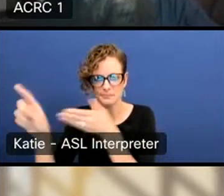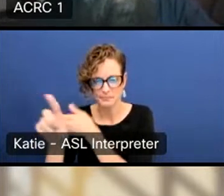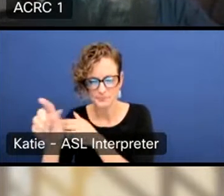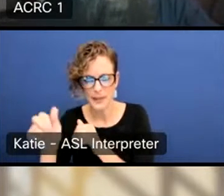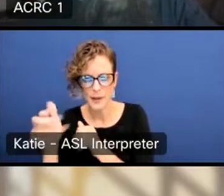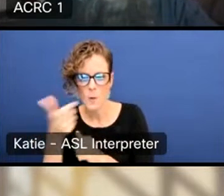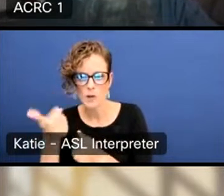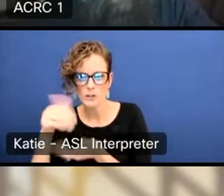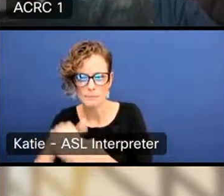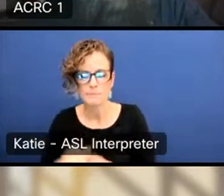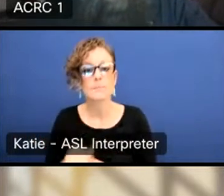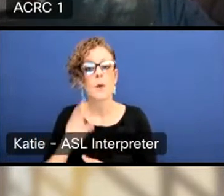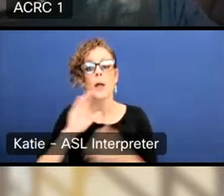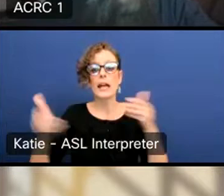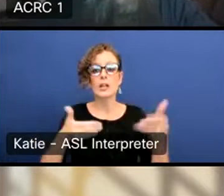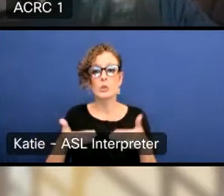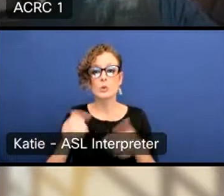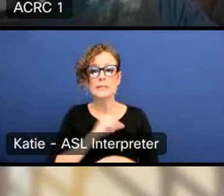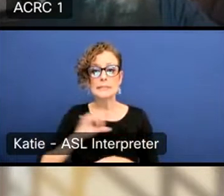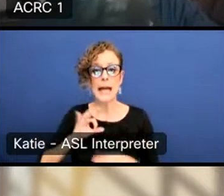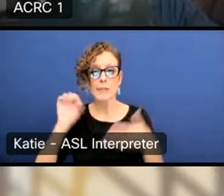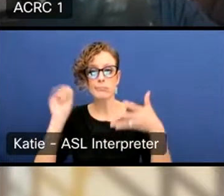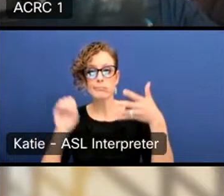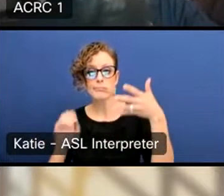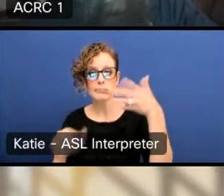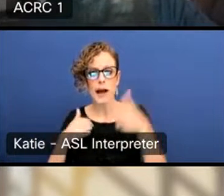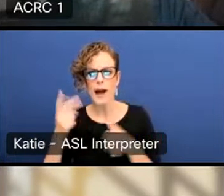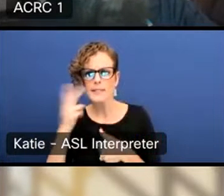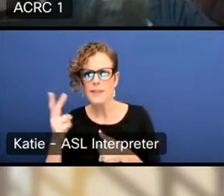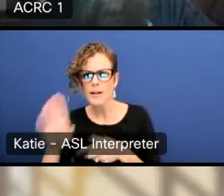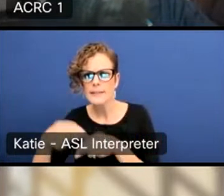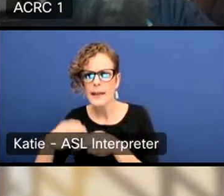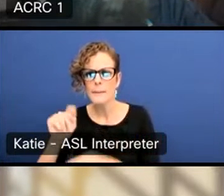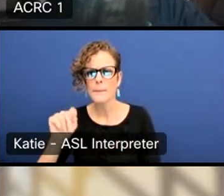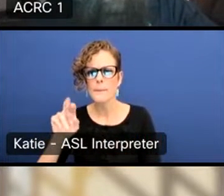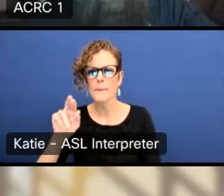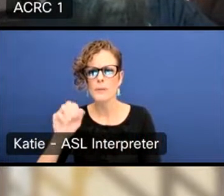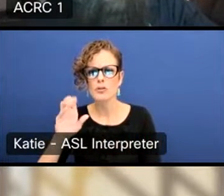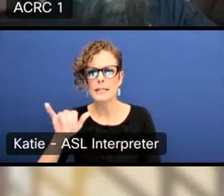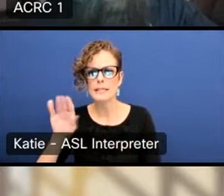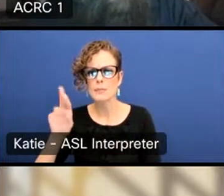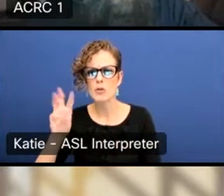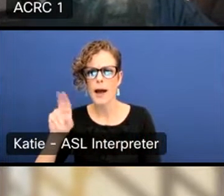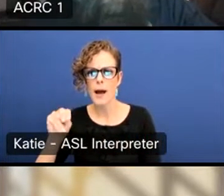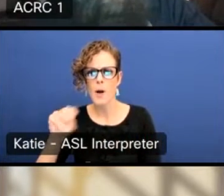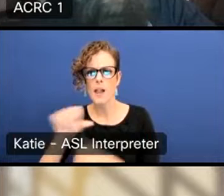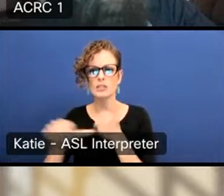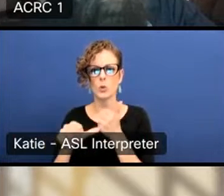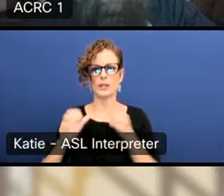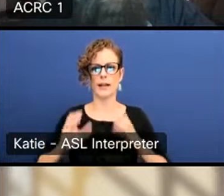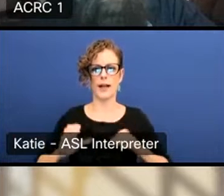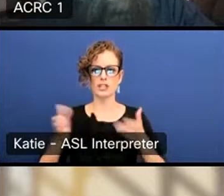our ACRC staff. I saw Tracy Brown on here, Associate Client Services Director,